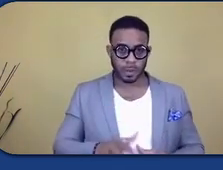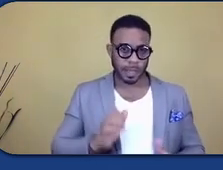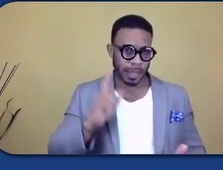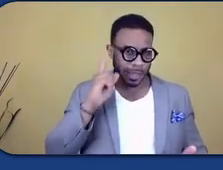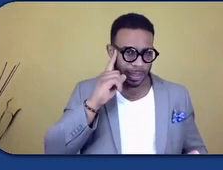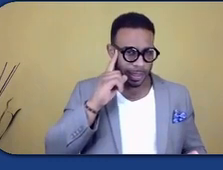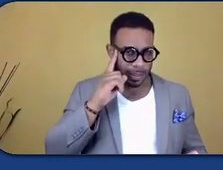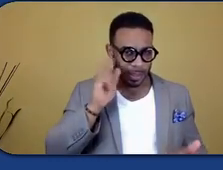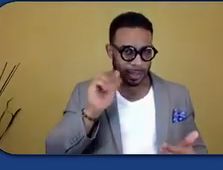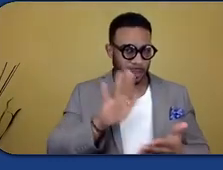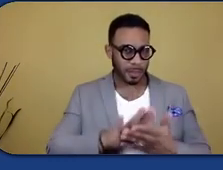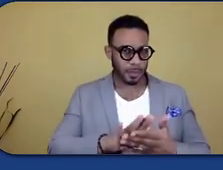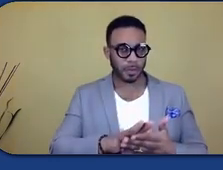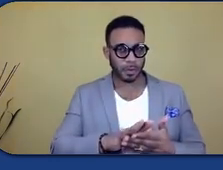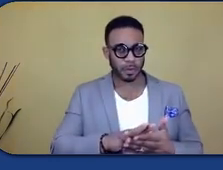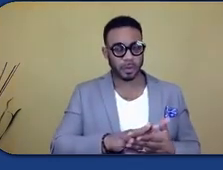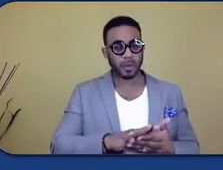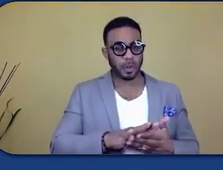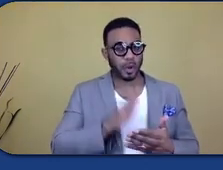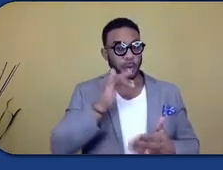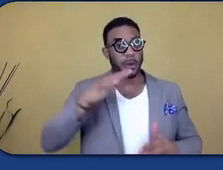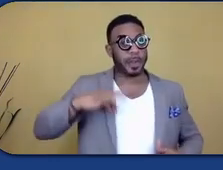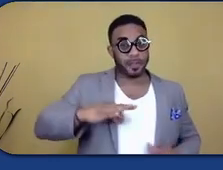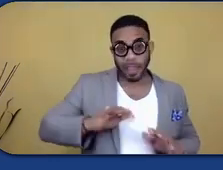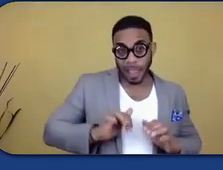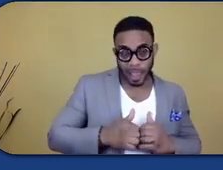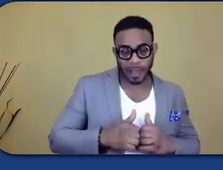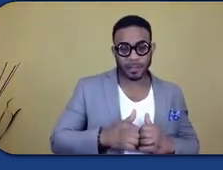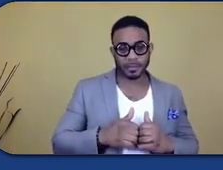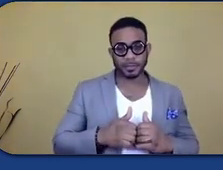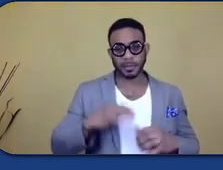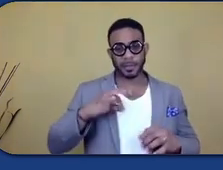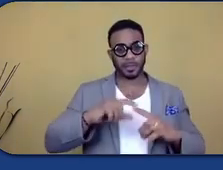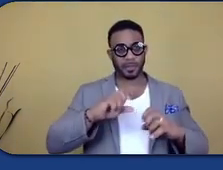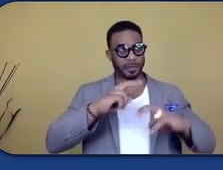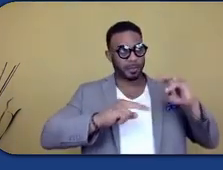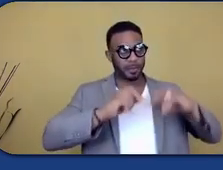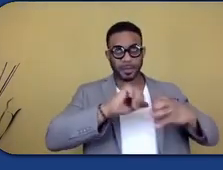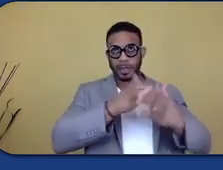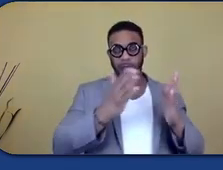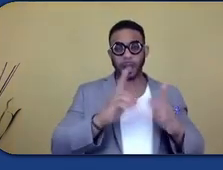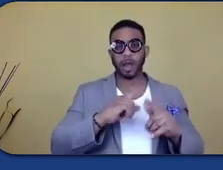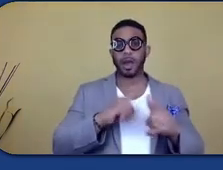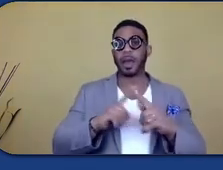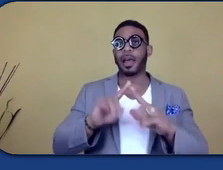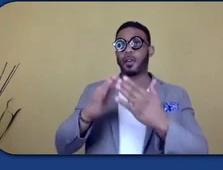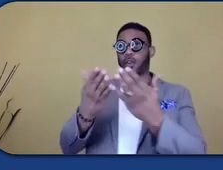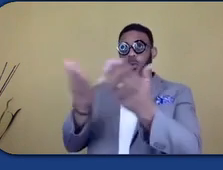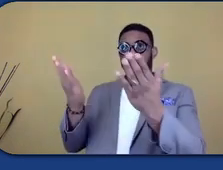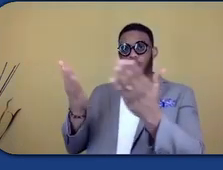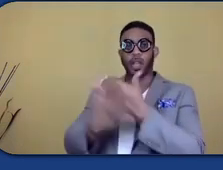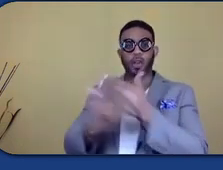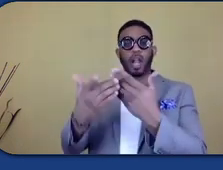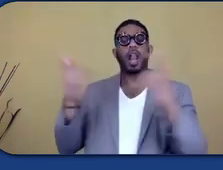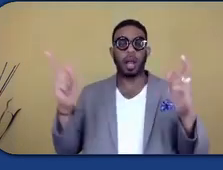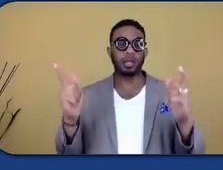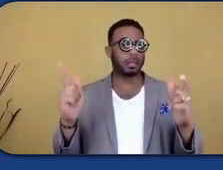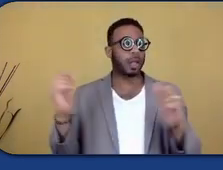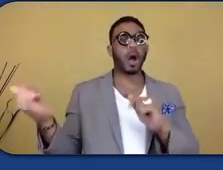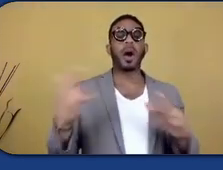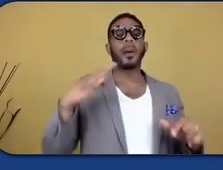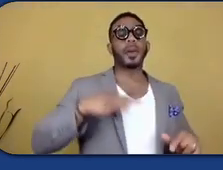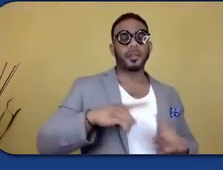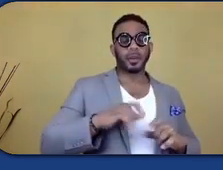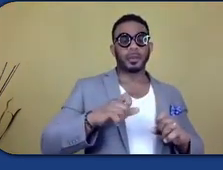school. So I think the school is not only to benefit the construction not only to benefit Promised Land, but as well the community and the country